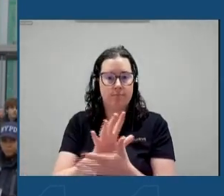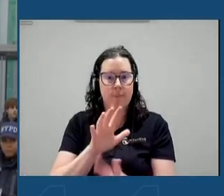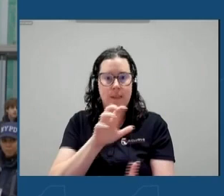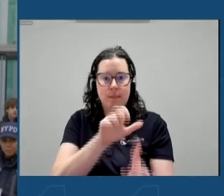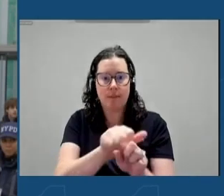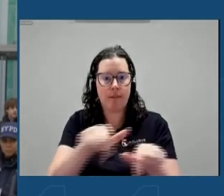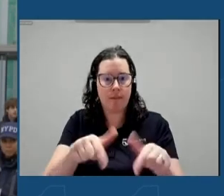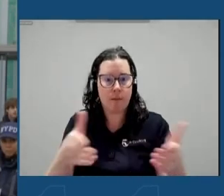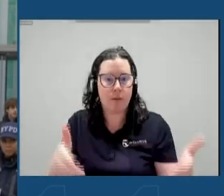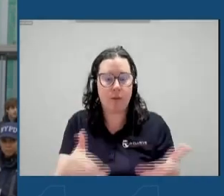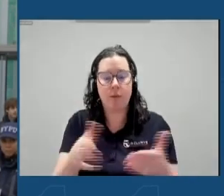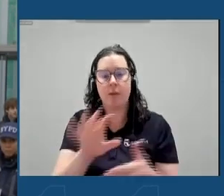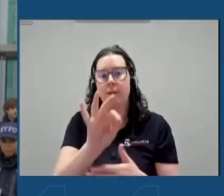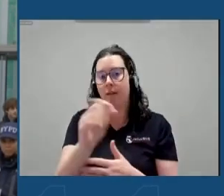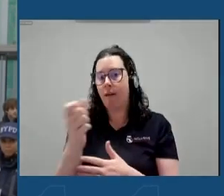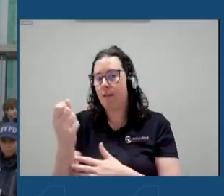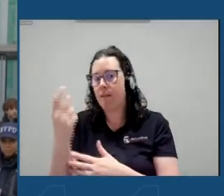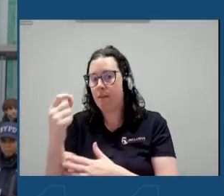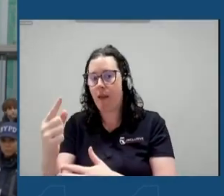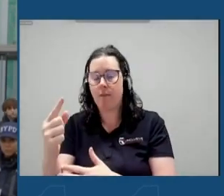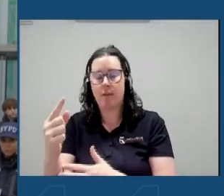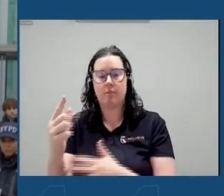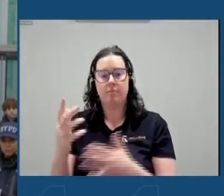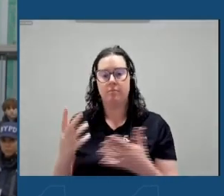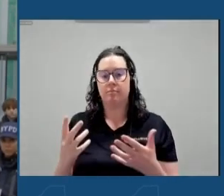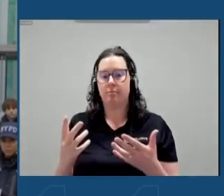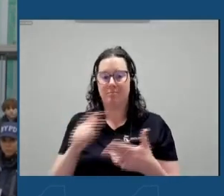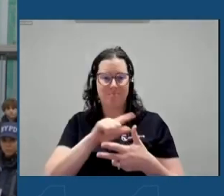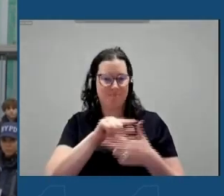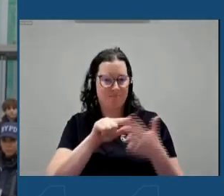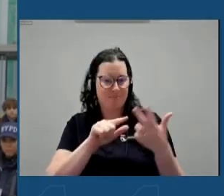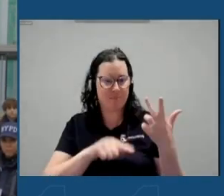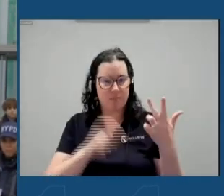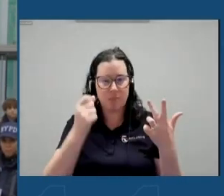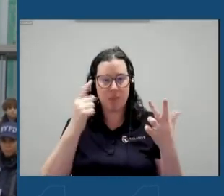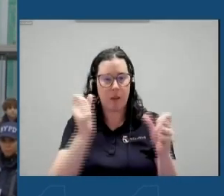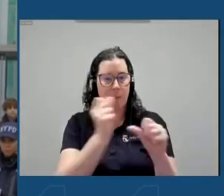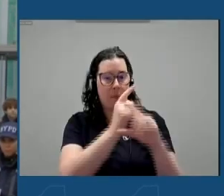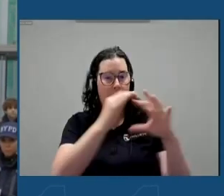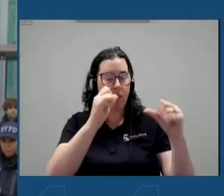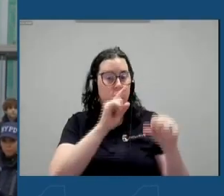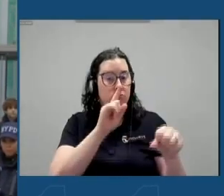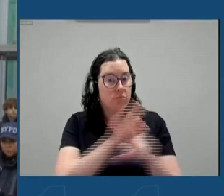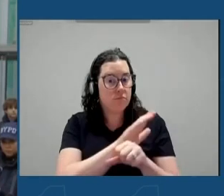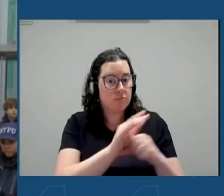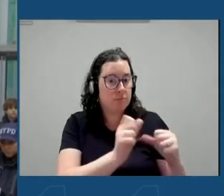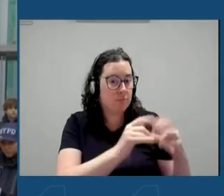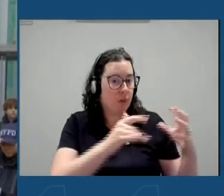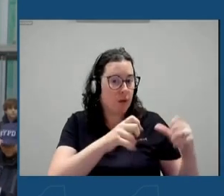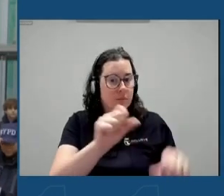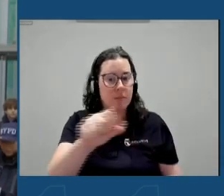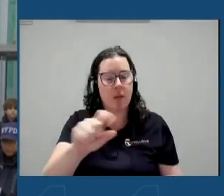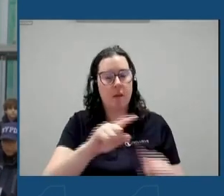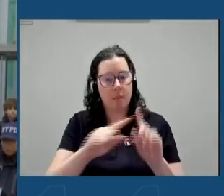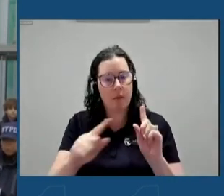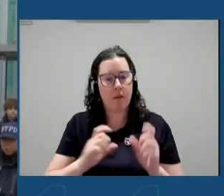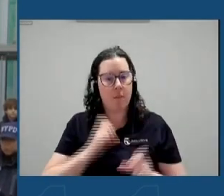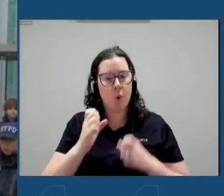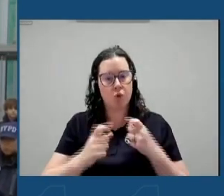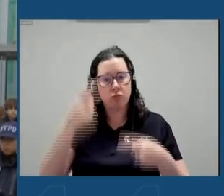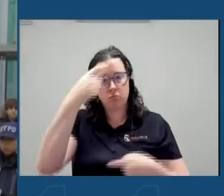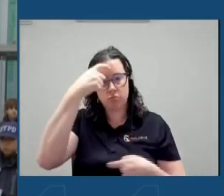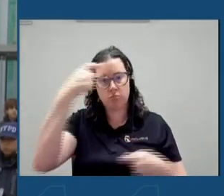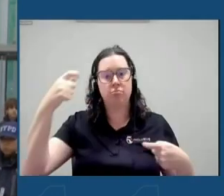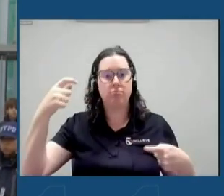it's a 9/11 attack, those bombs are not only physical bombs, but they're also the emotional bombs that come with some of the terror